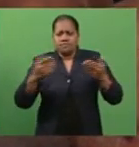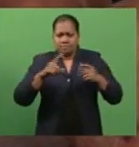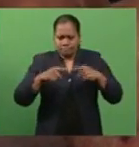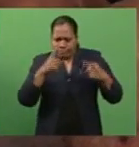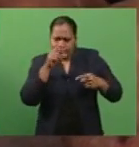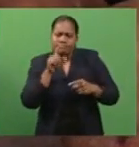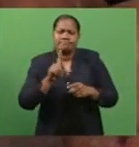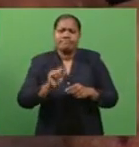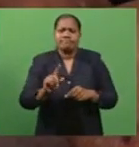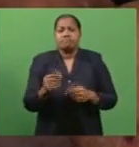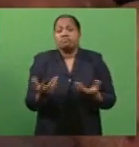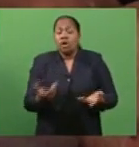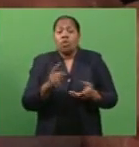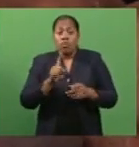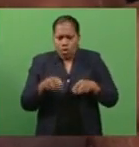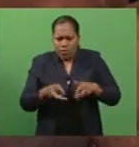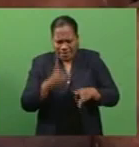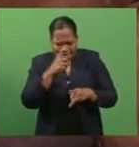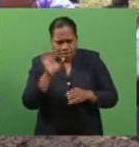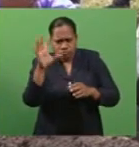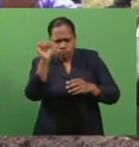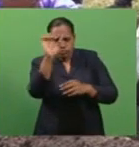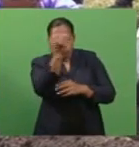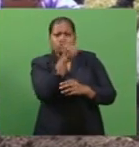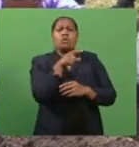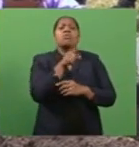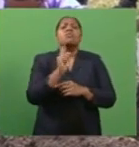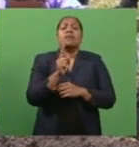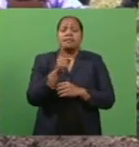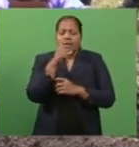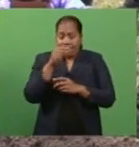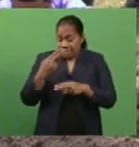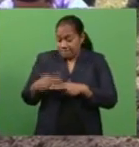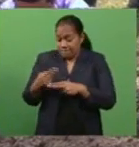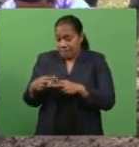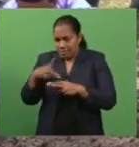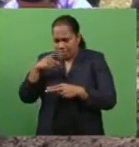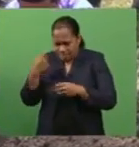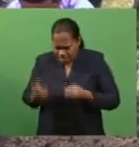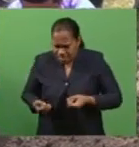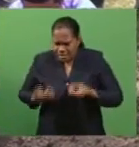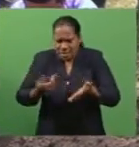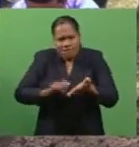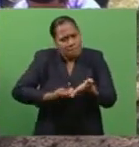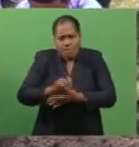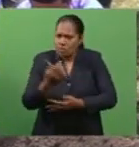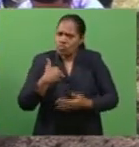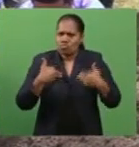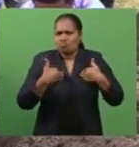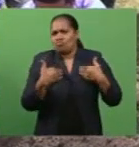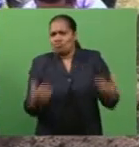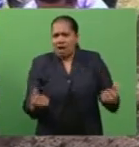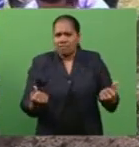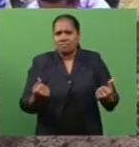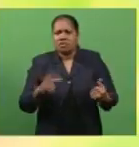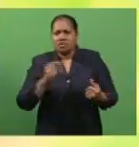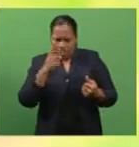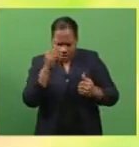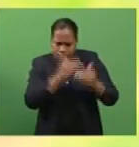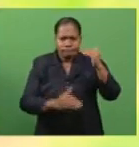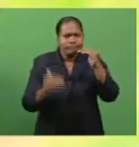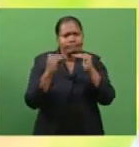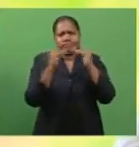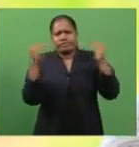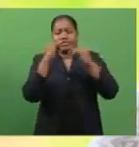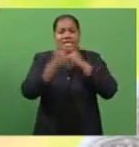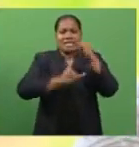of achieving their ambition is to ensure farmers are given incentives and are paid well to make their produce of international standards. Our